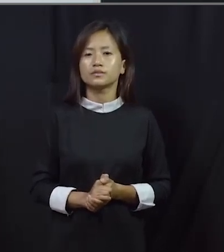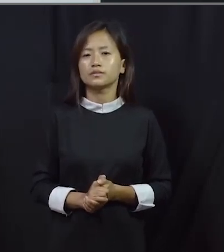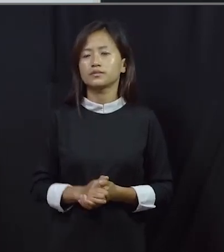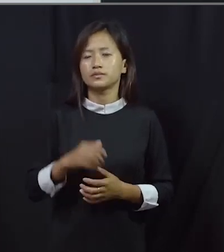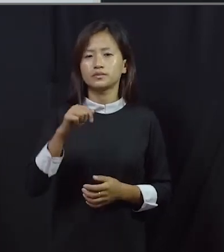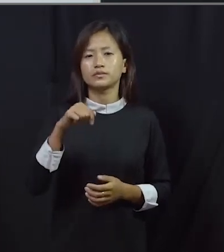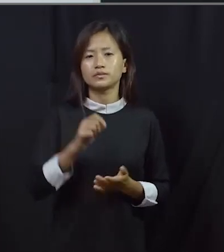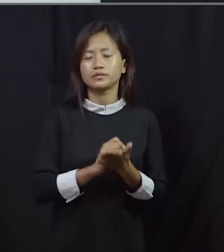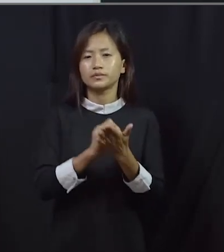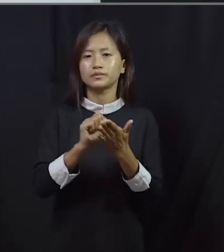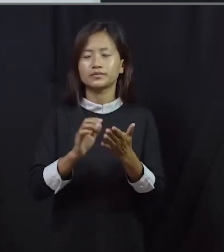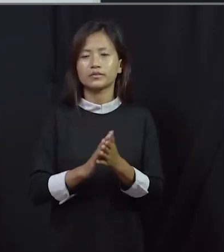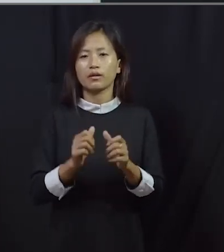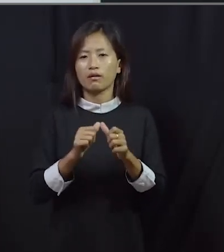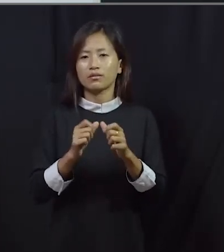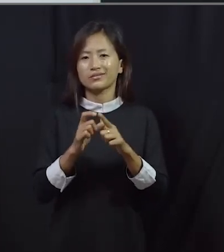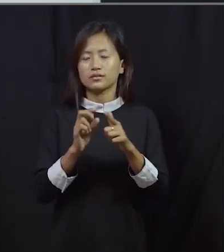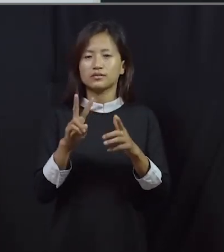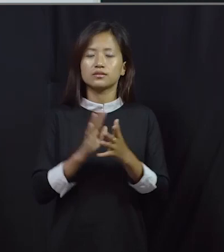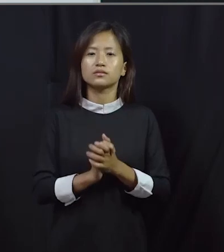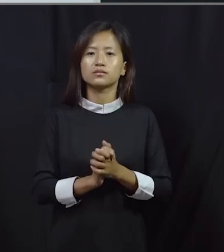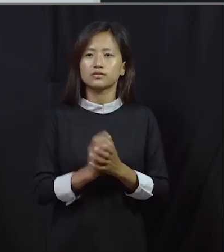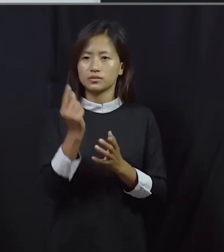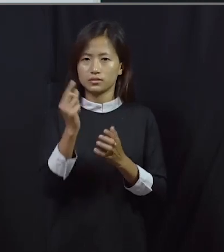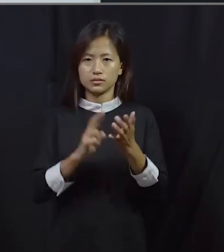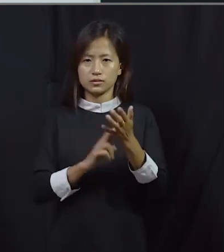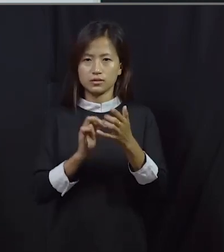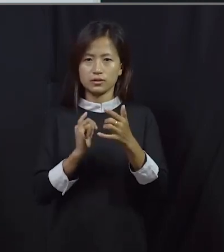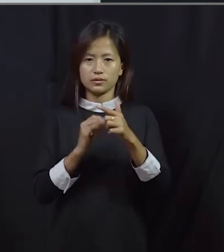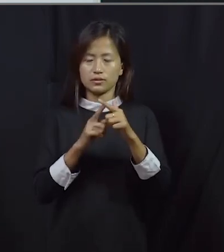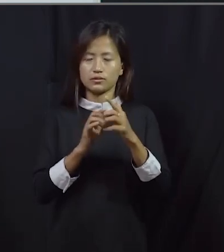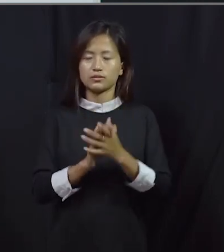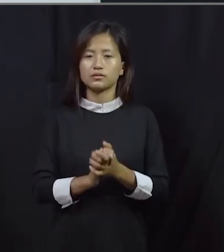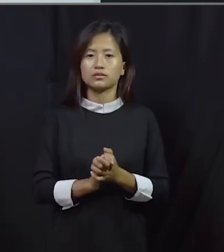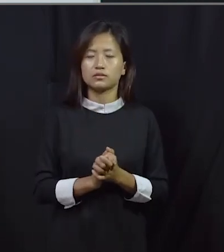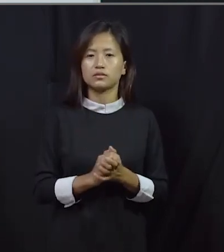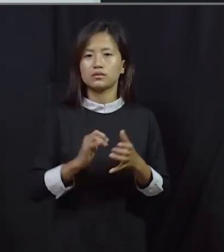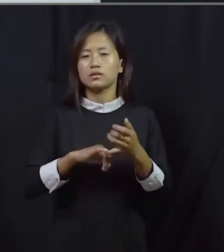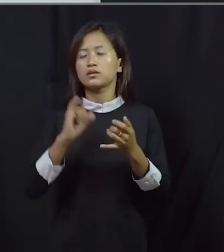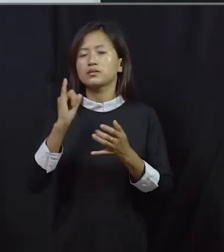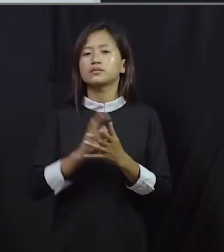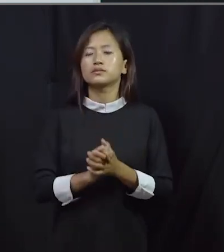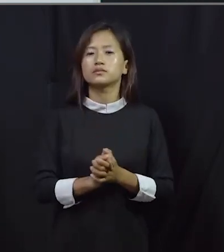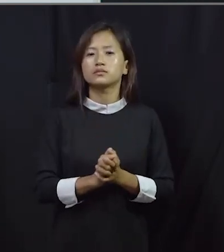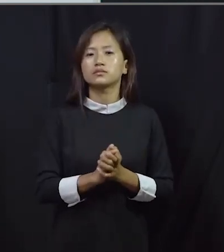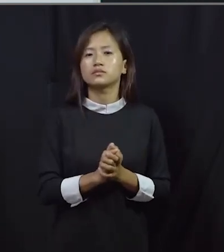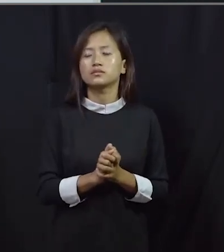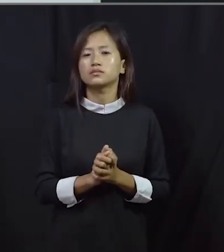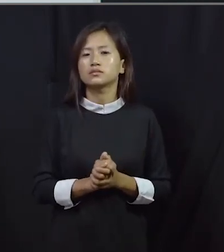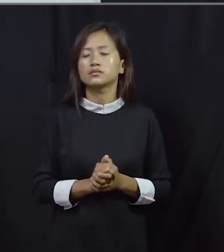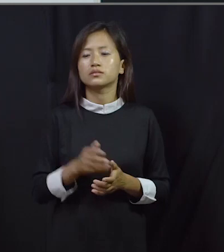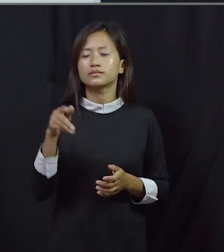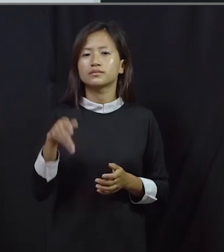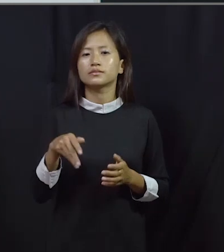can write advantages of SI unit. Advantages of what? Advantages of SI unit. The first advantage of SI unit is it